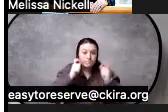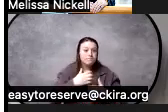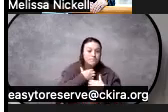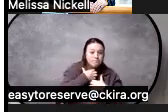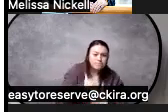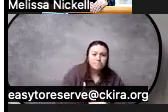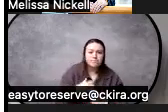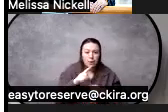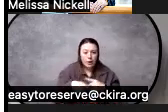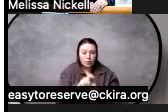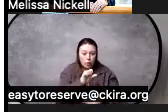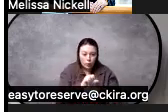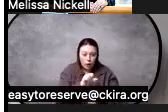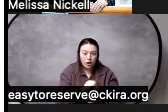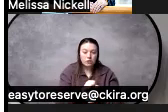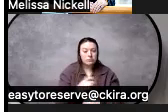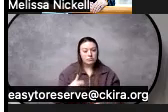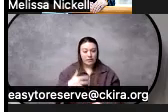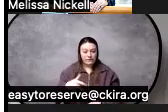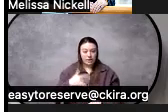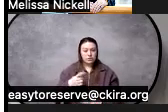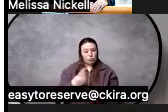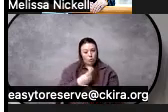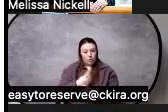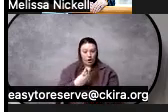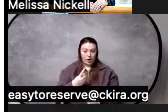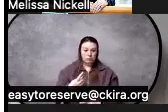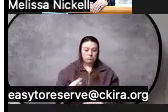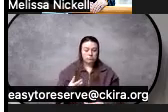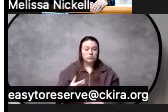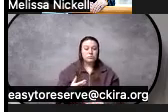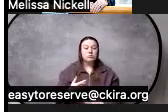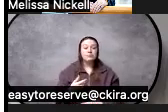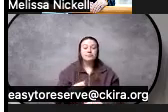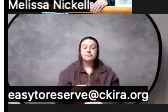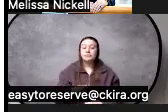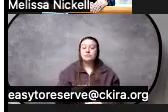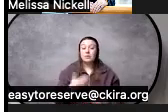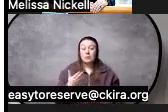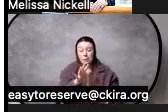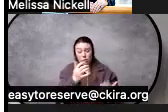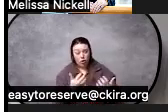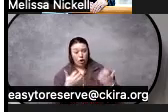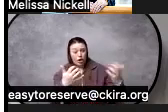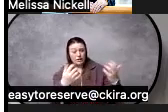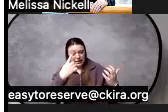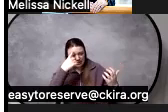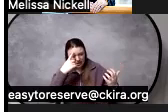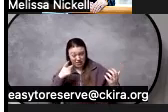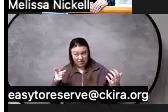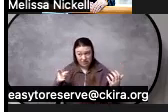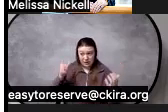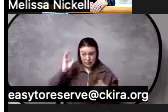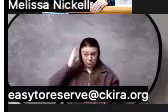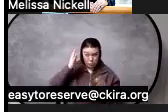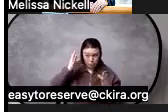that feels most true to you. Remember that your audience may think, hey, if presenter so-and-so isn't